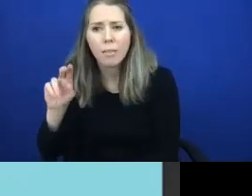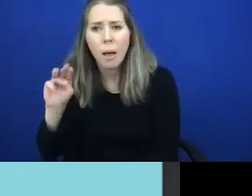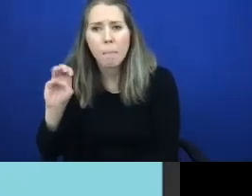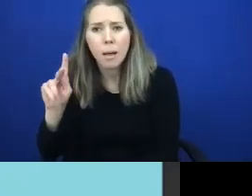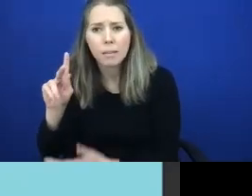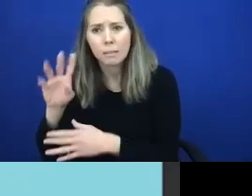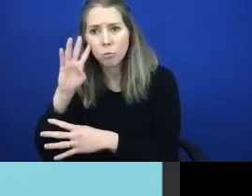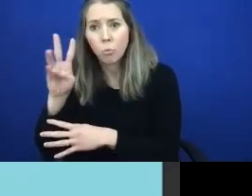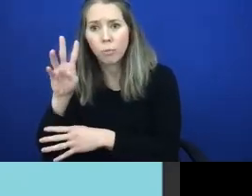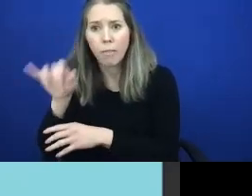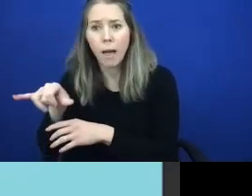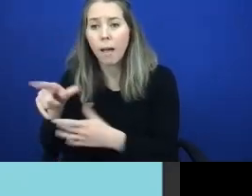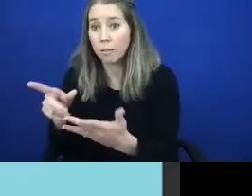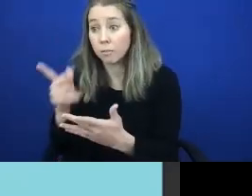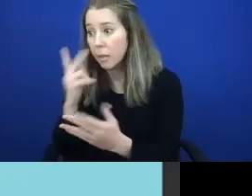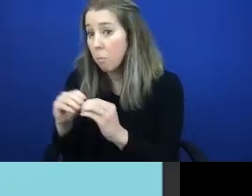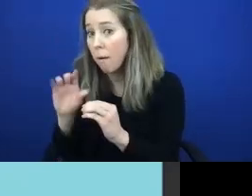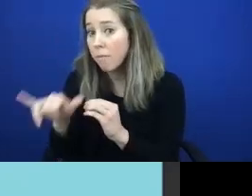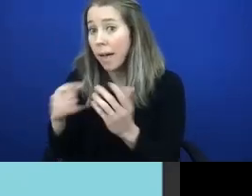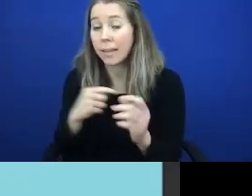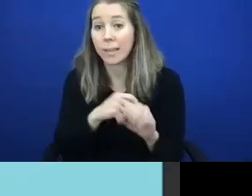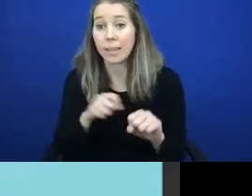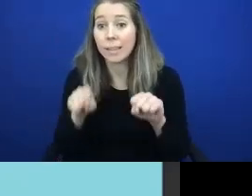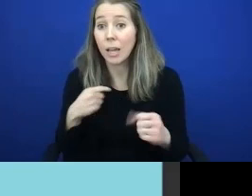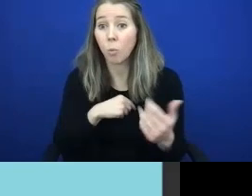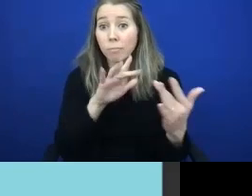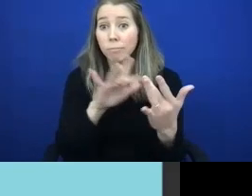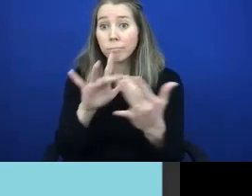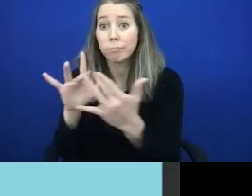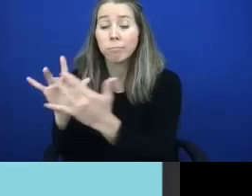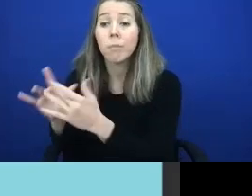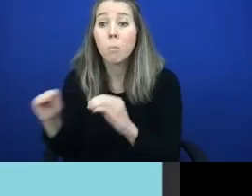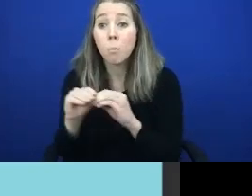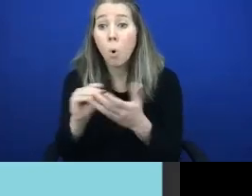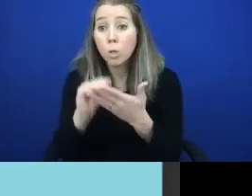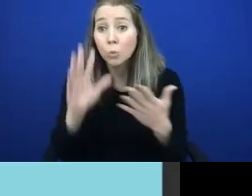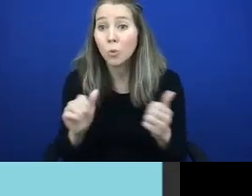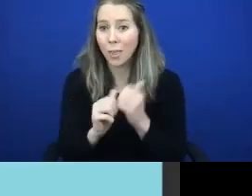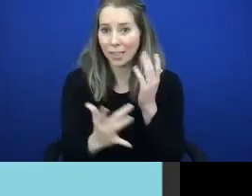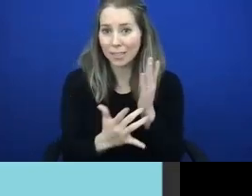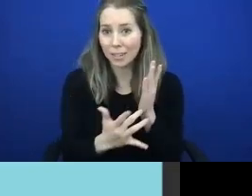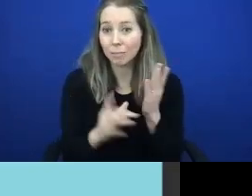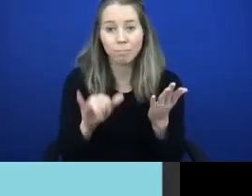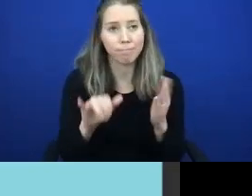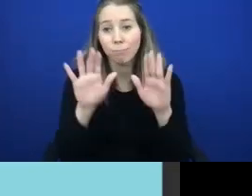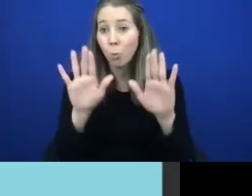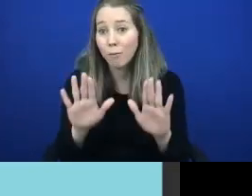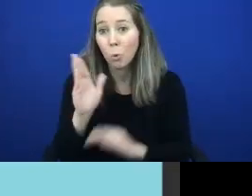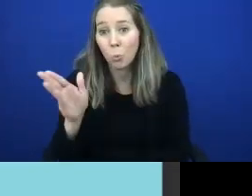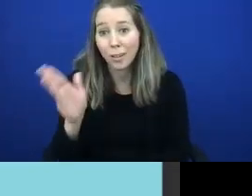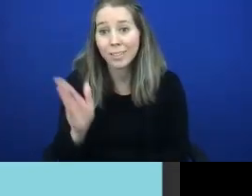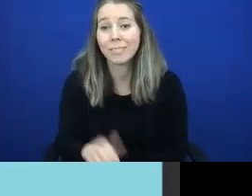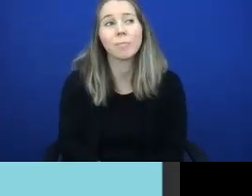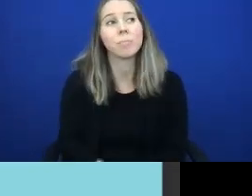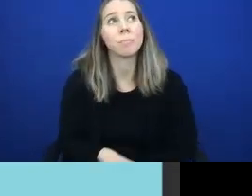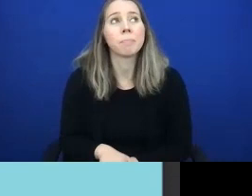see more of that? So we're going to be able to reach more students with this technology. That would be wonderful.